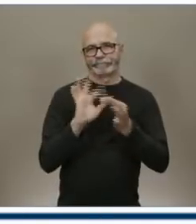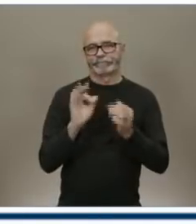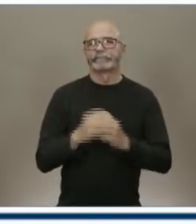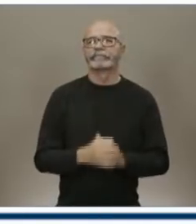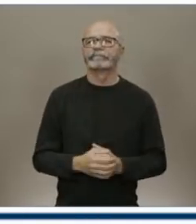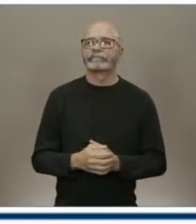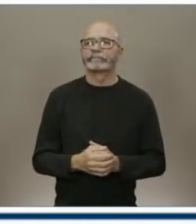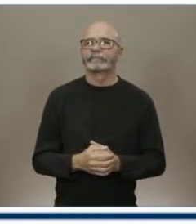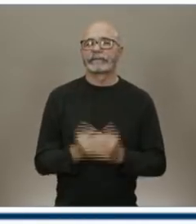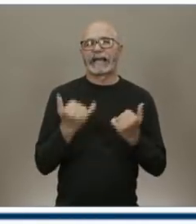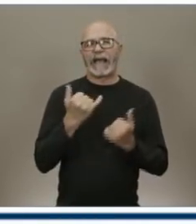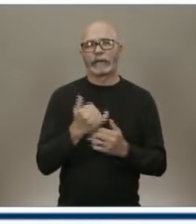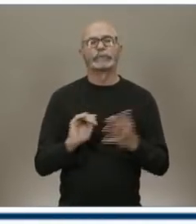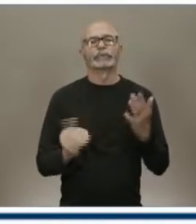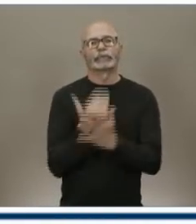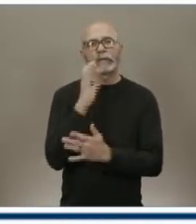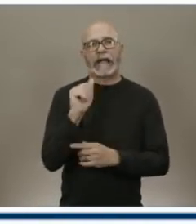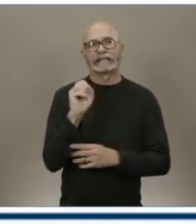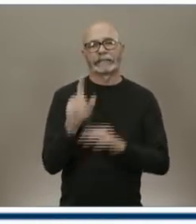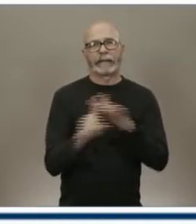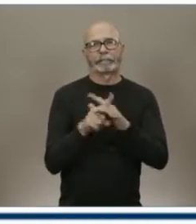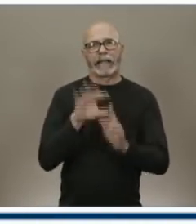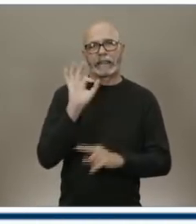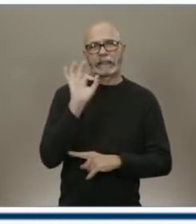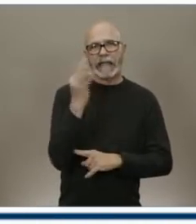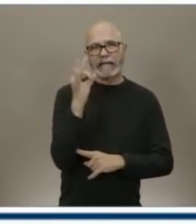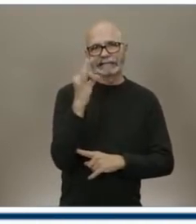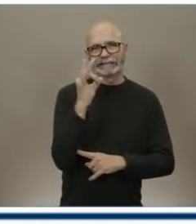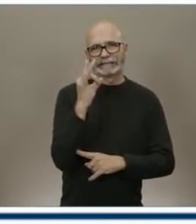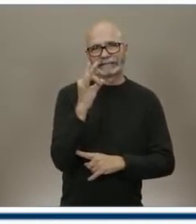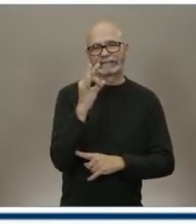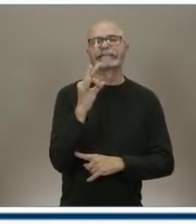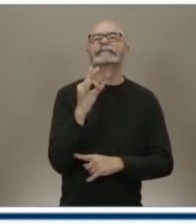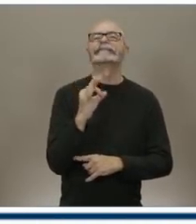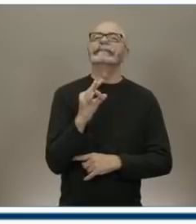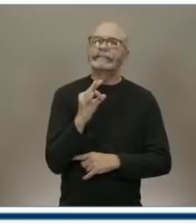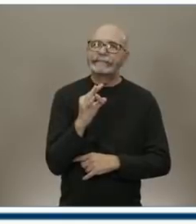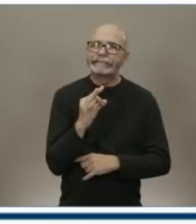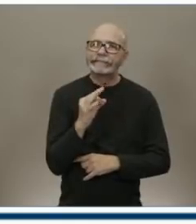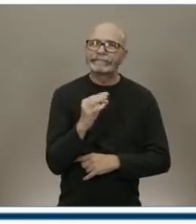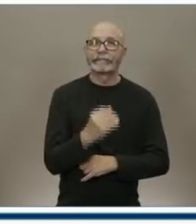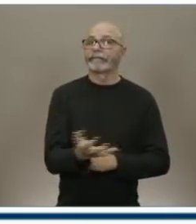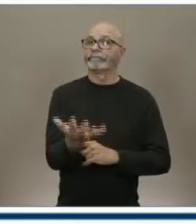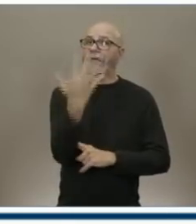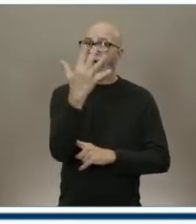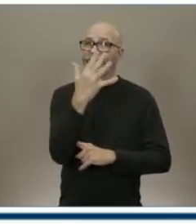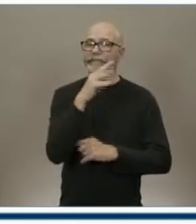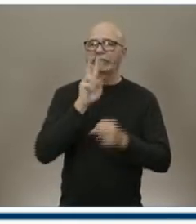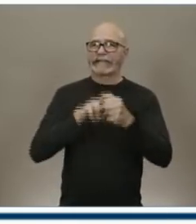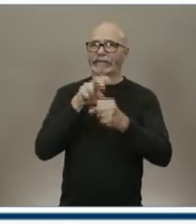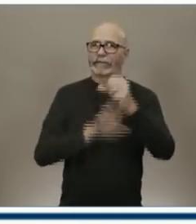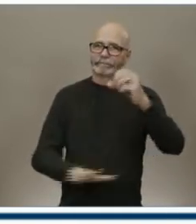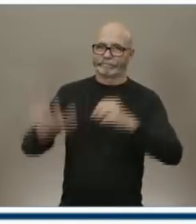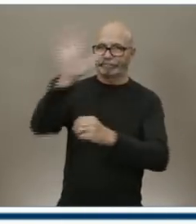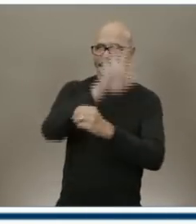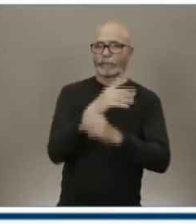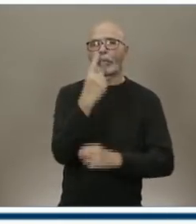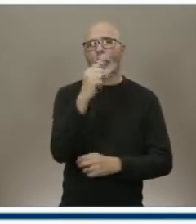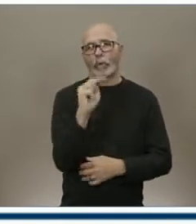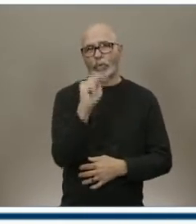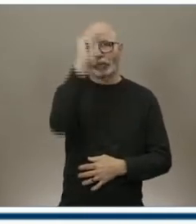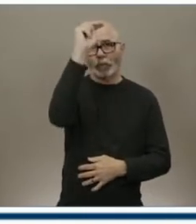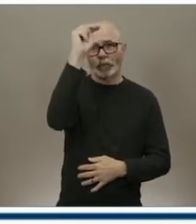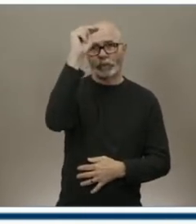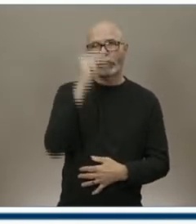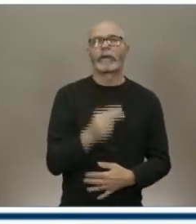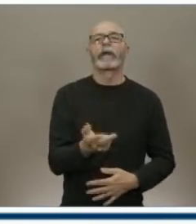9 new cases of COVID-19. 5 of the new cases are in Central Zone, 1 is in Northern Zone, and 3 are in the